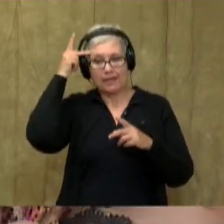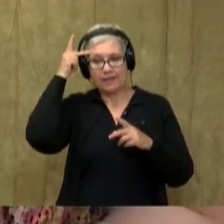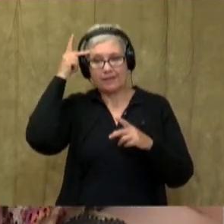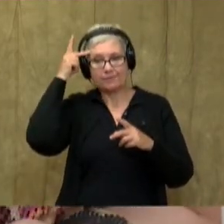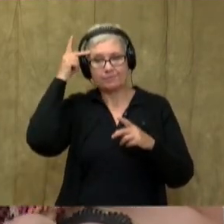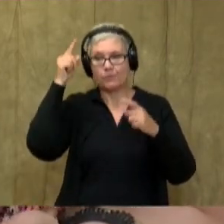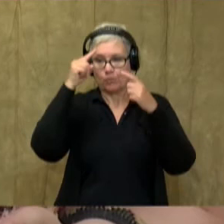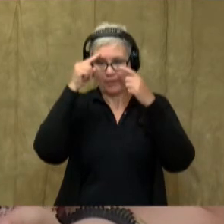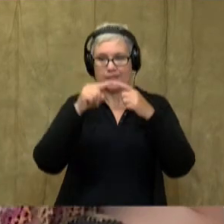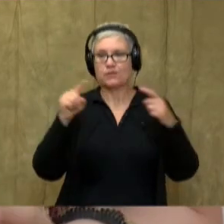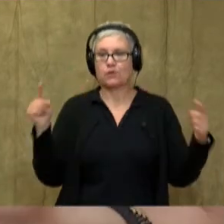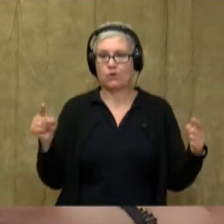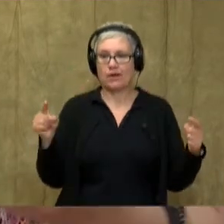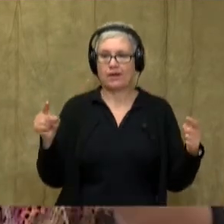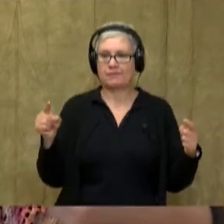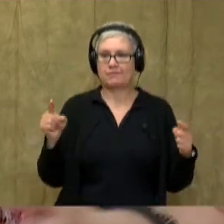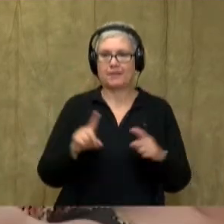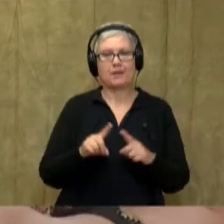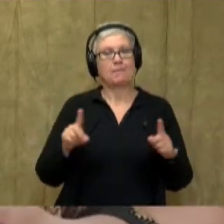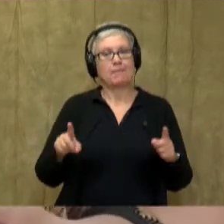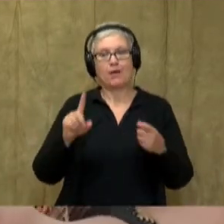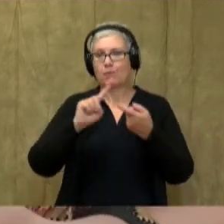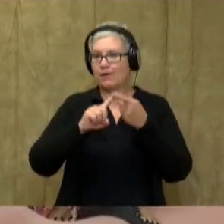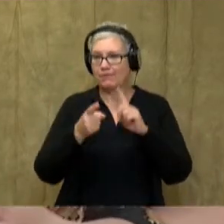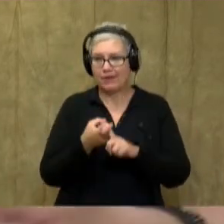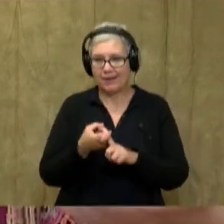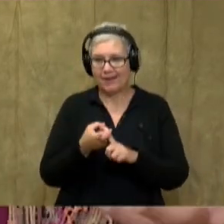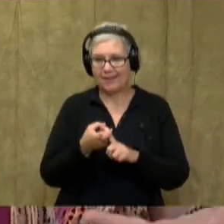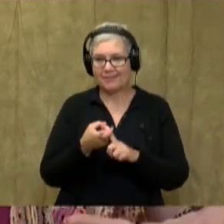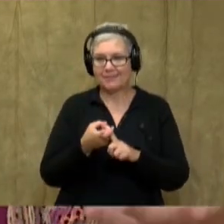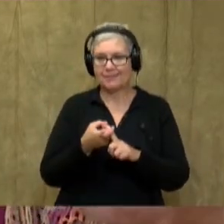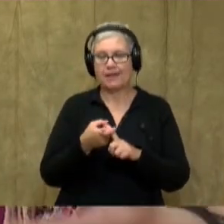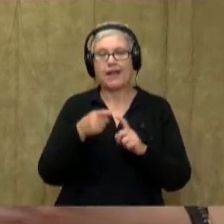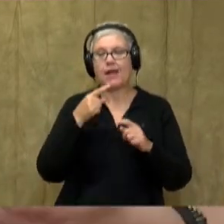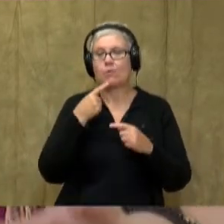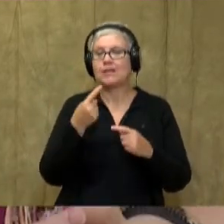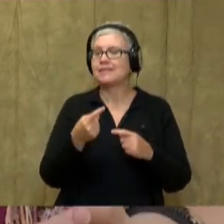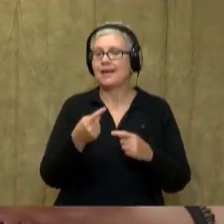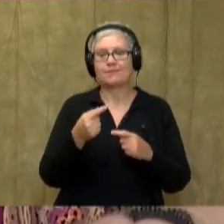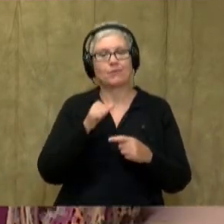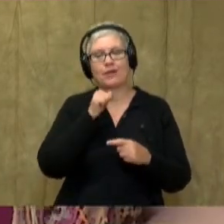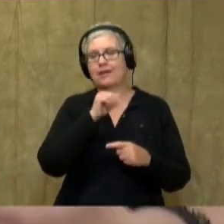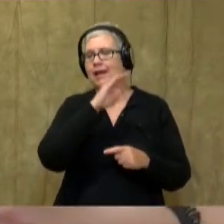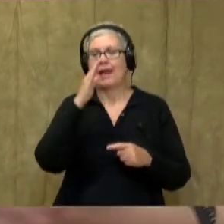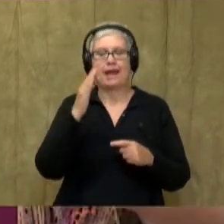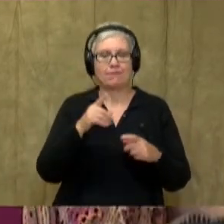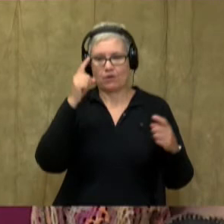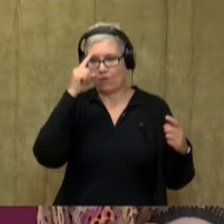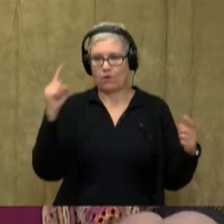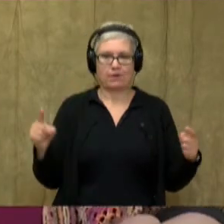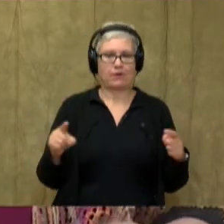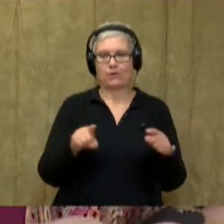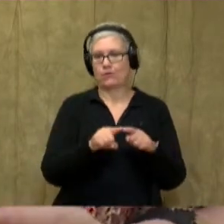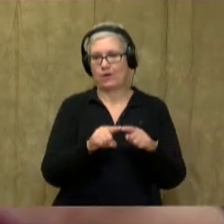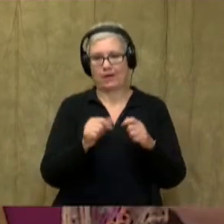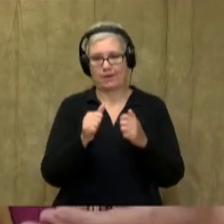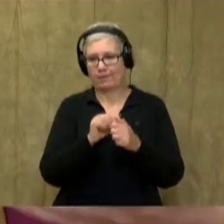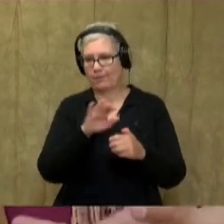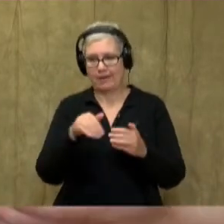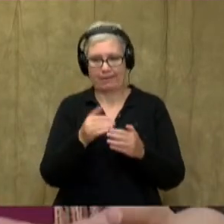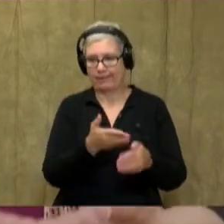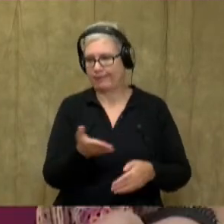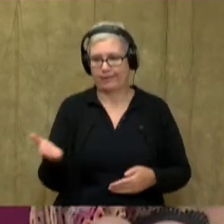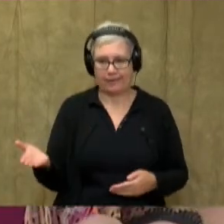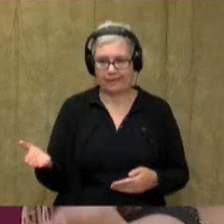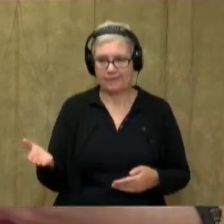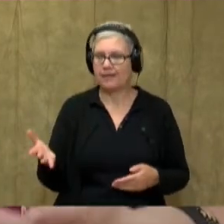still friends. And we say, we're never going to agree with this. Nope, for sure not. But then we can smile and we can hug and we're still cool. And that's what we